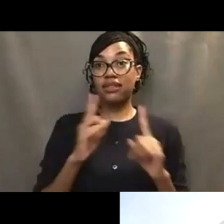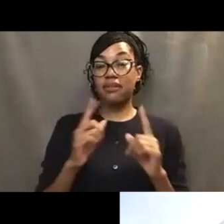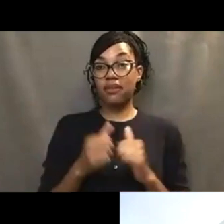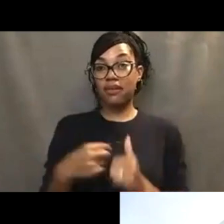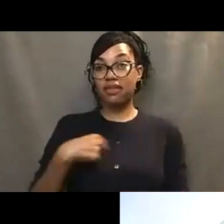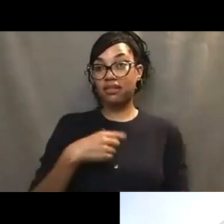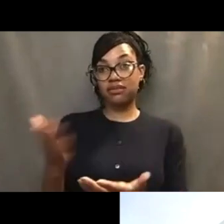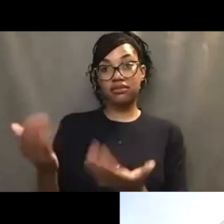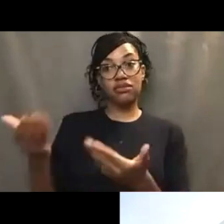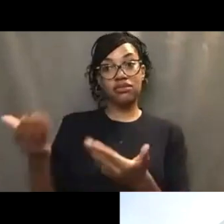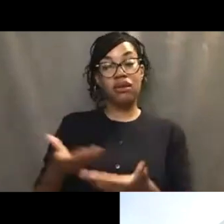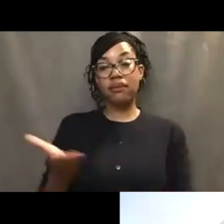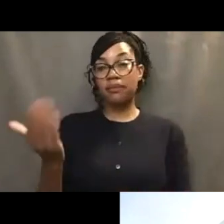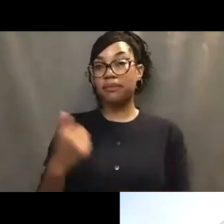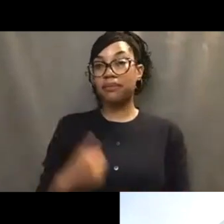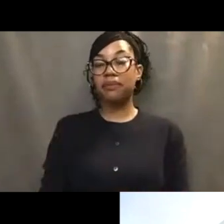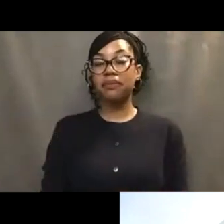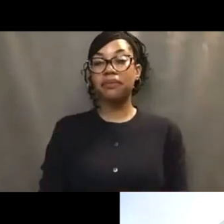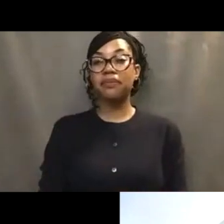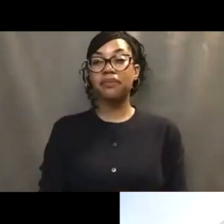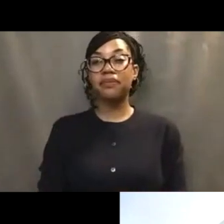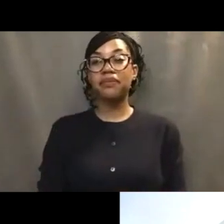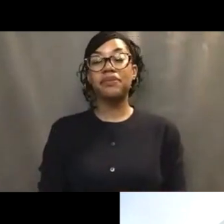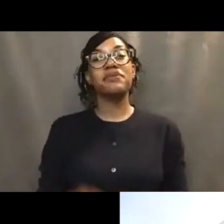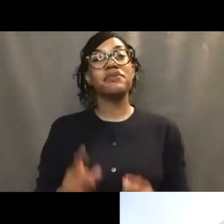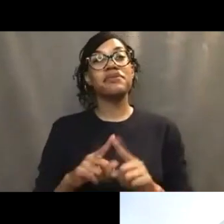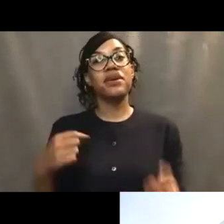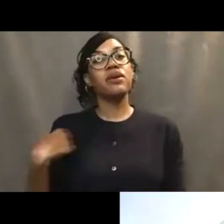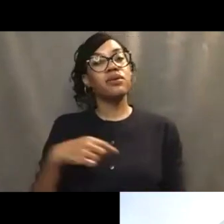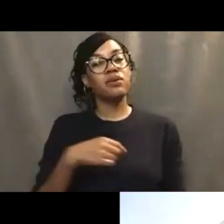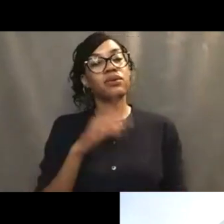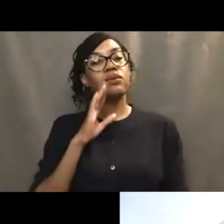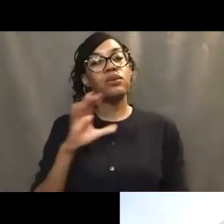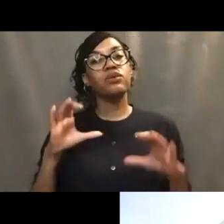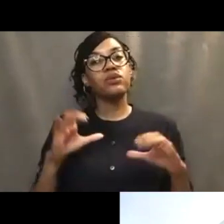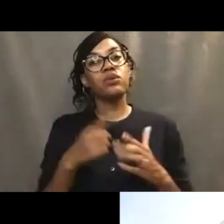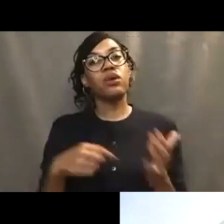welcome. But we're going to do what we do.